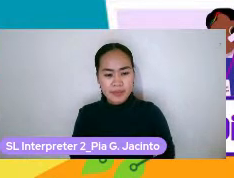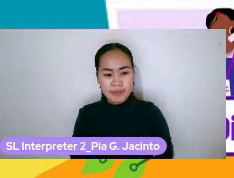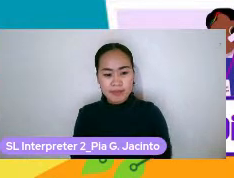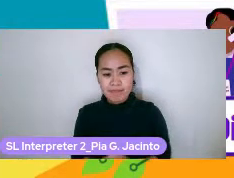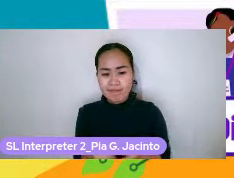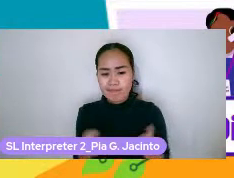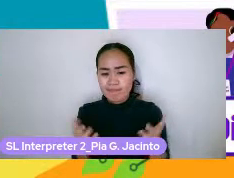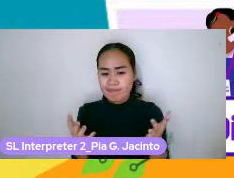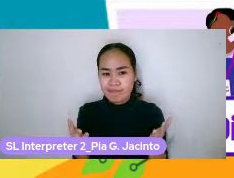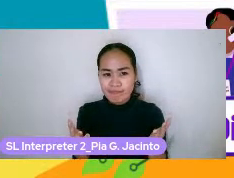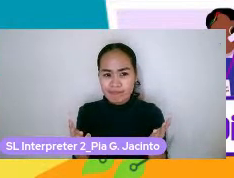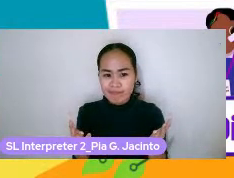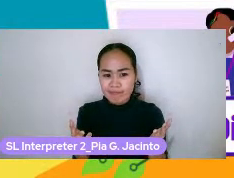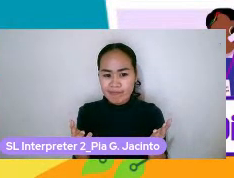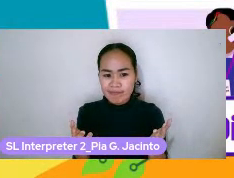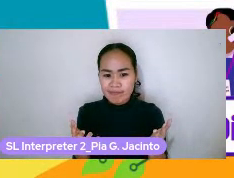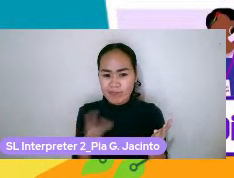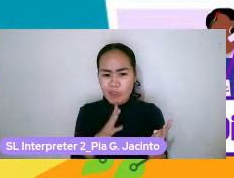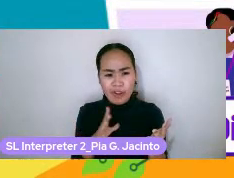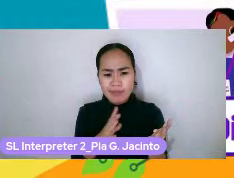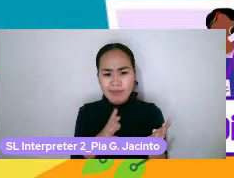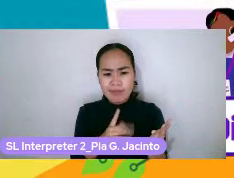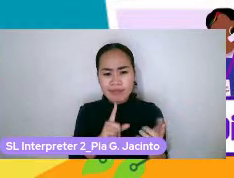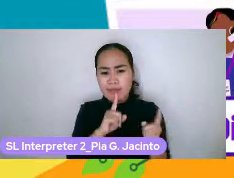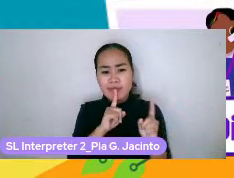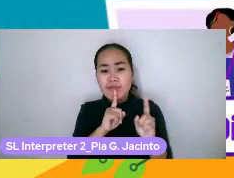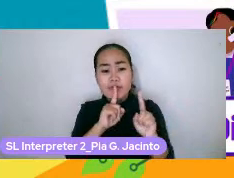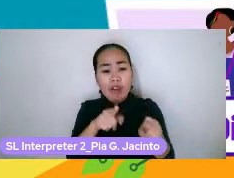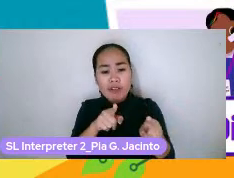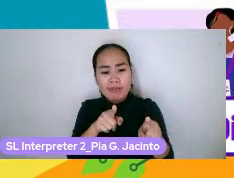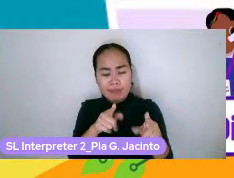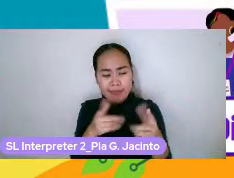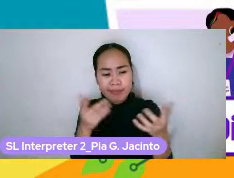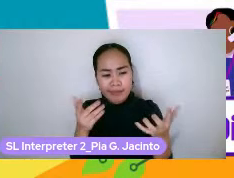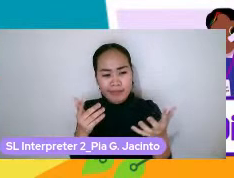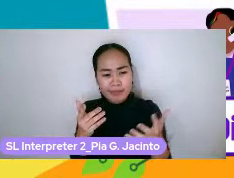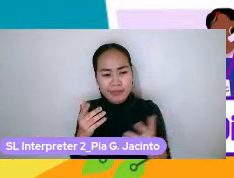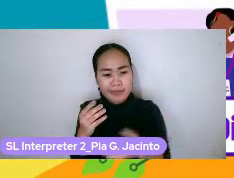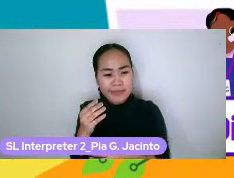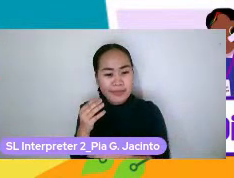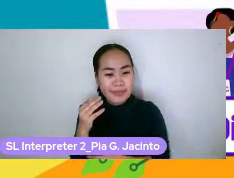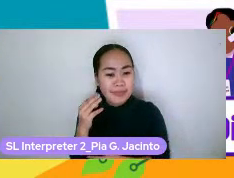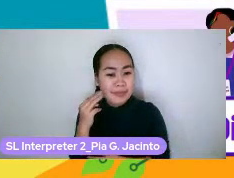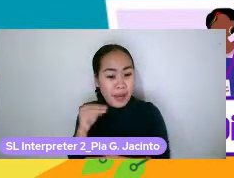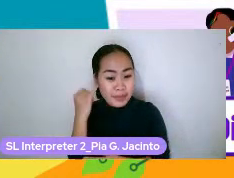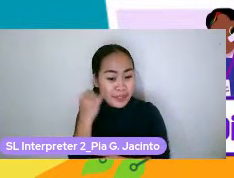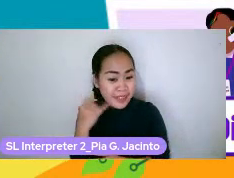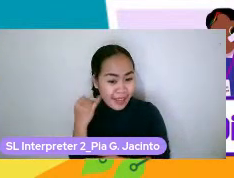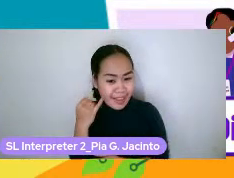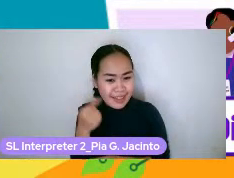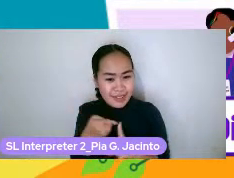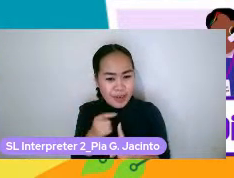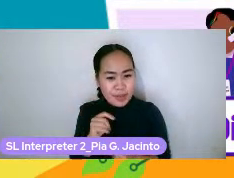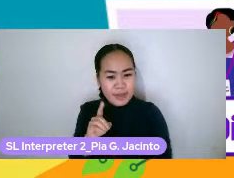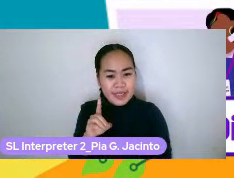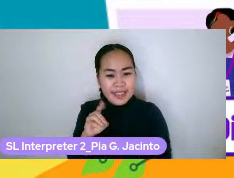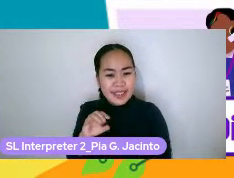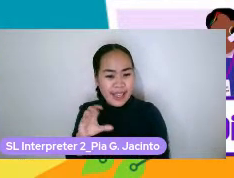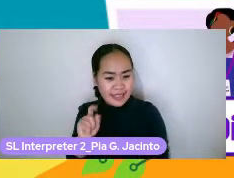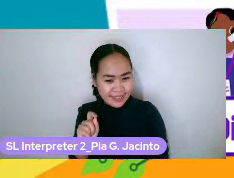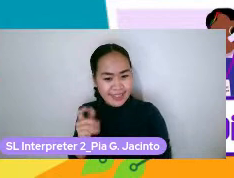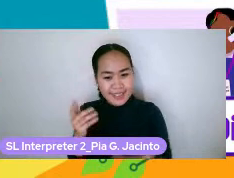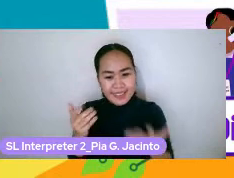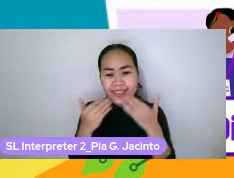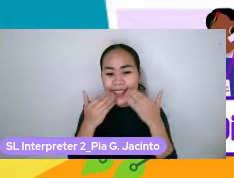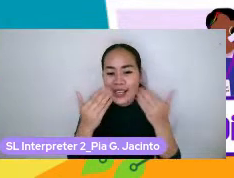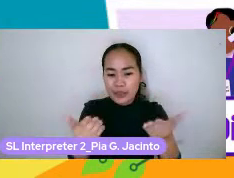I think okay na po yung sagot ni Ma'am Giselle from the ICT. All right. Po. Thank you so much,